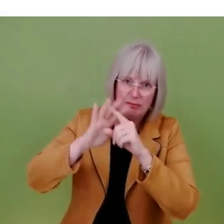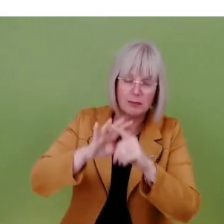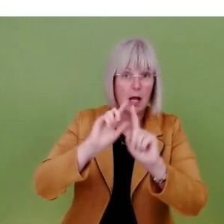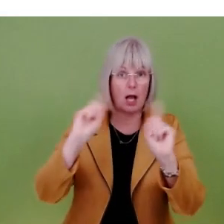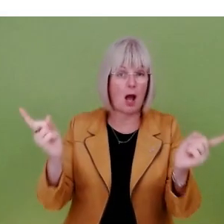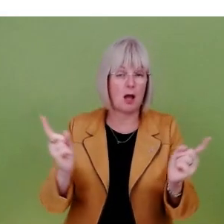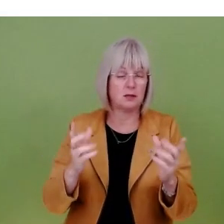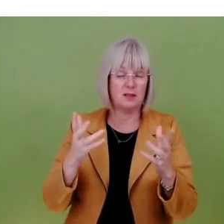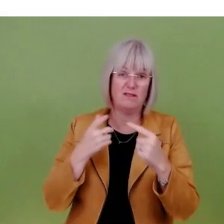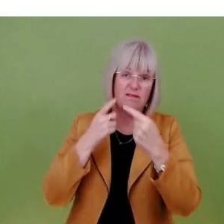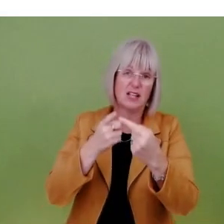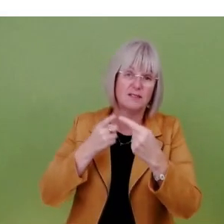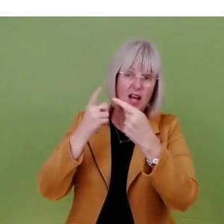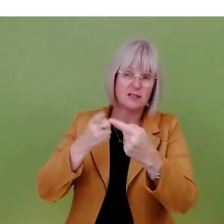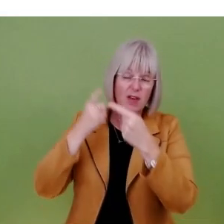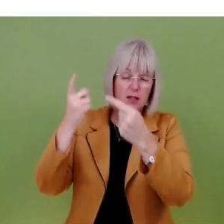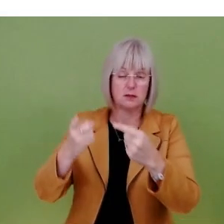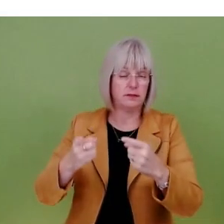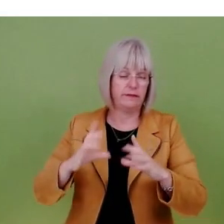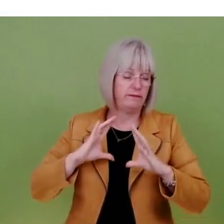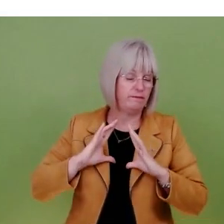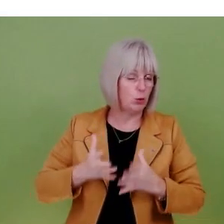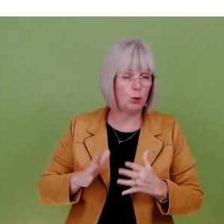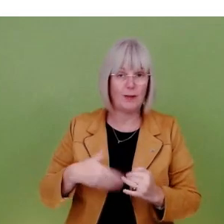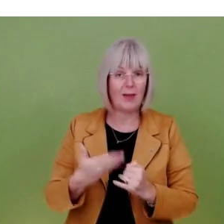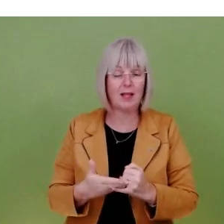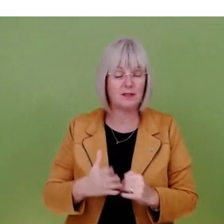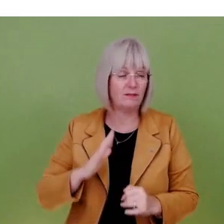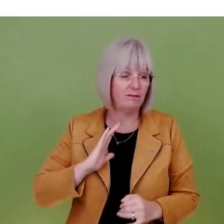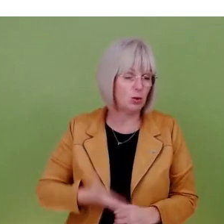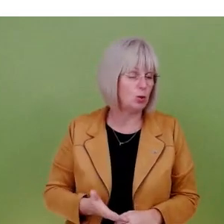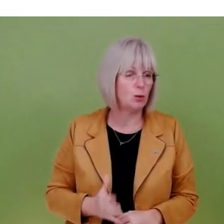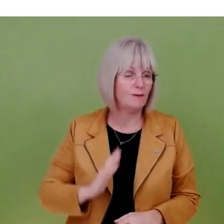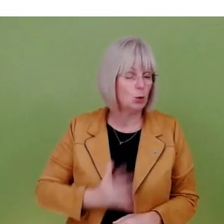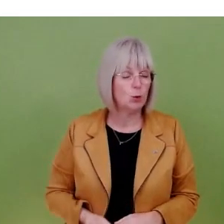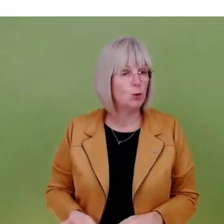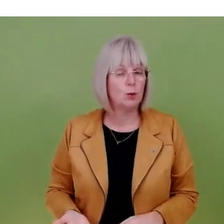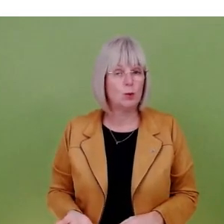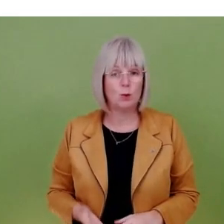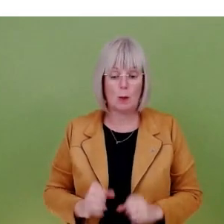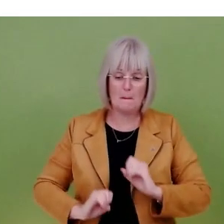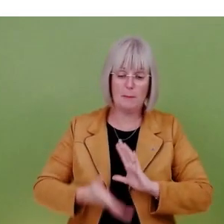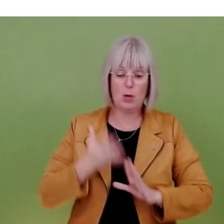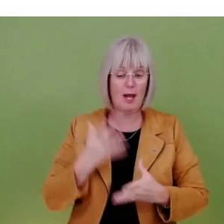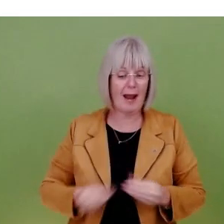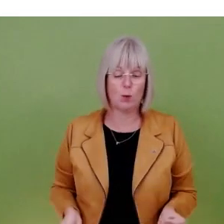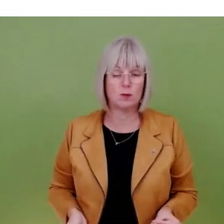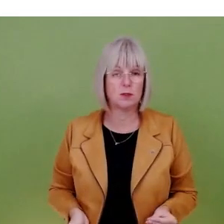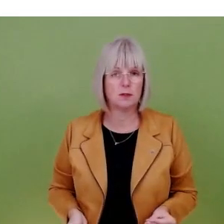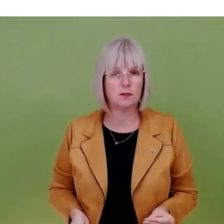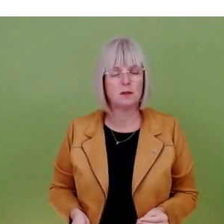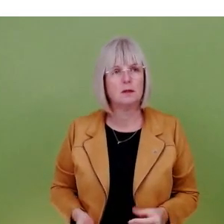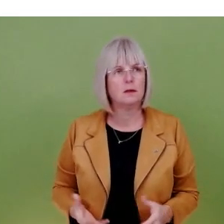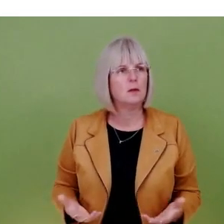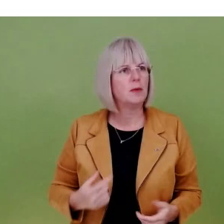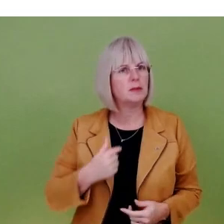keep on plugging away. I mean, I think, you know, I suppose my experience as a psychologist is